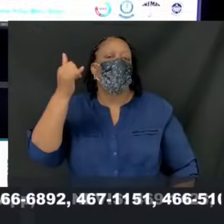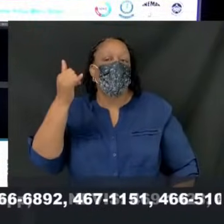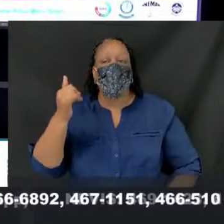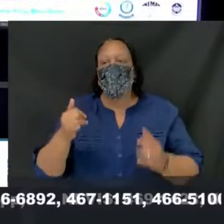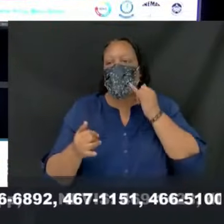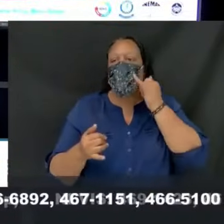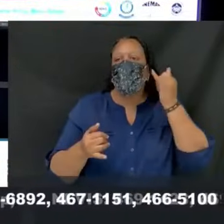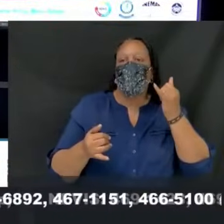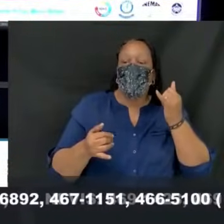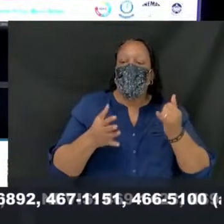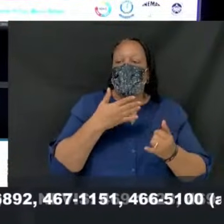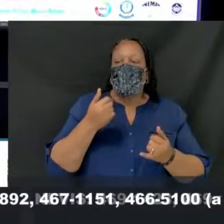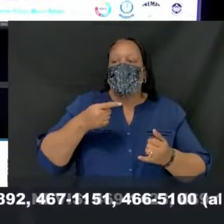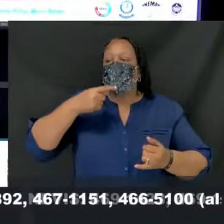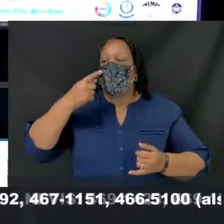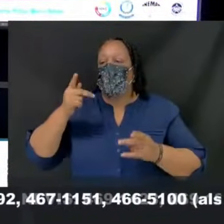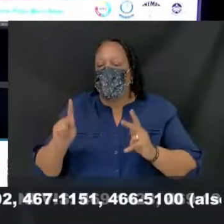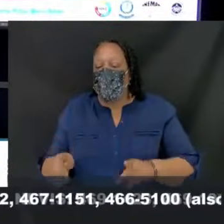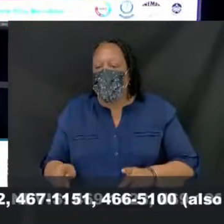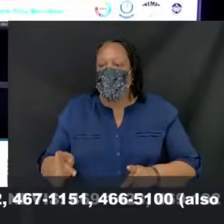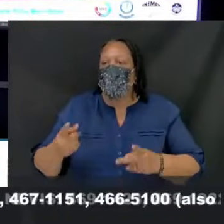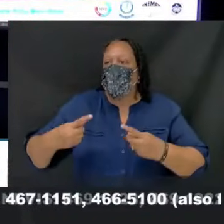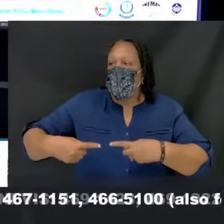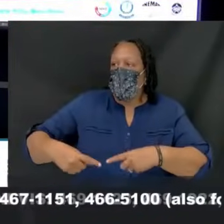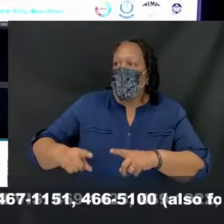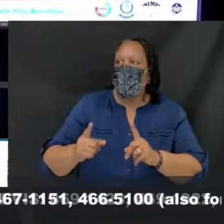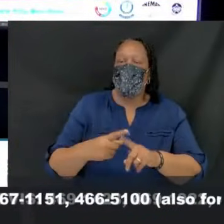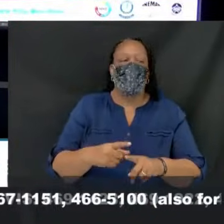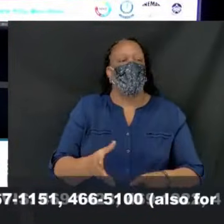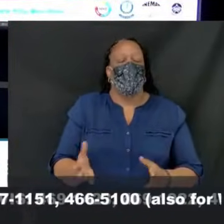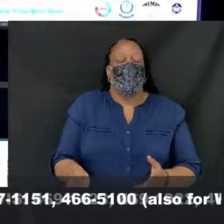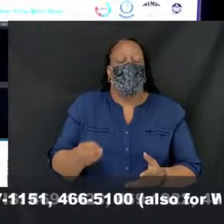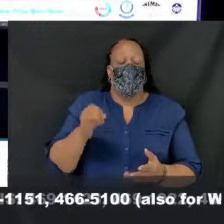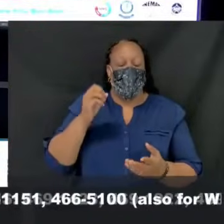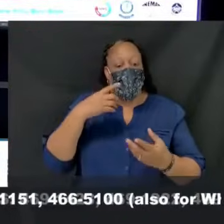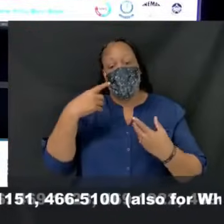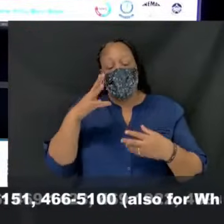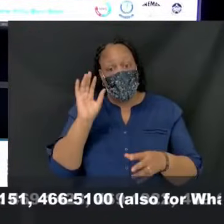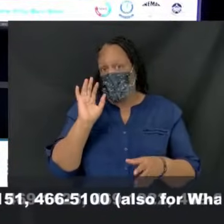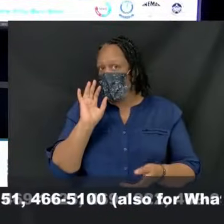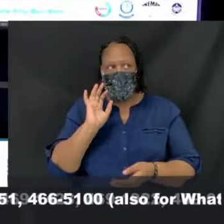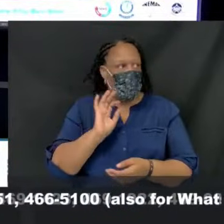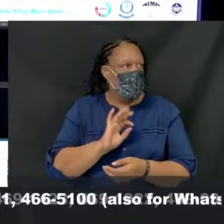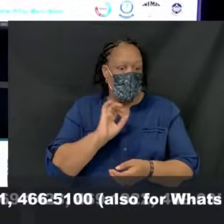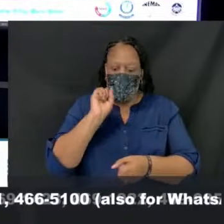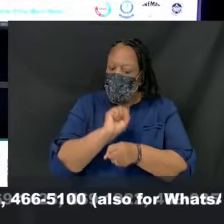o'clock in the morning, and by 7 o'clock in the morning is up already, you call that true